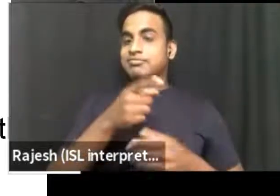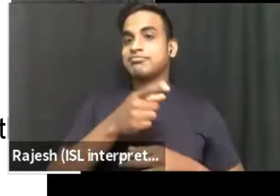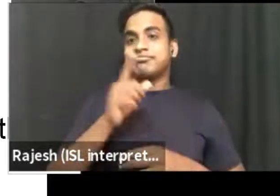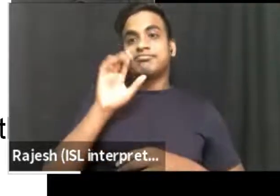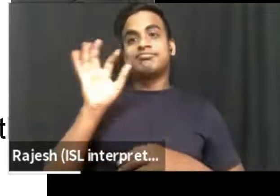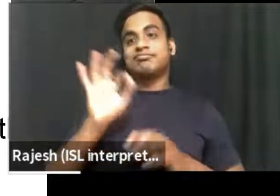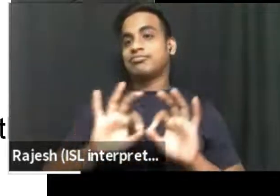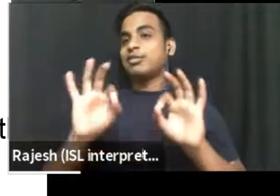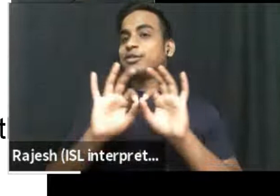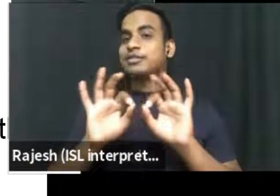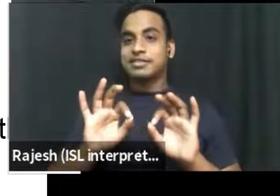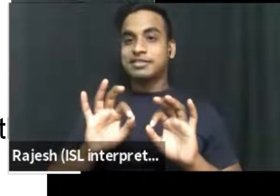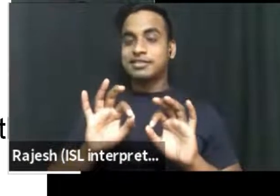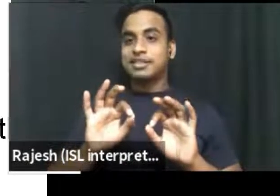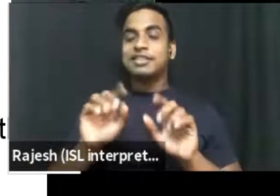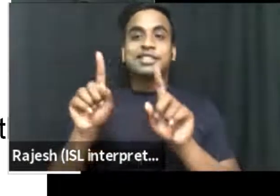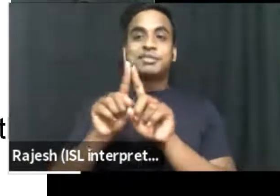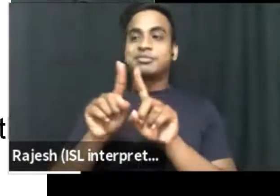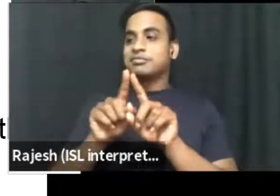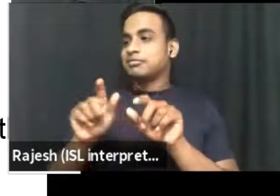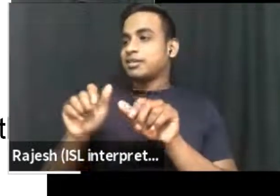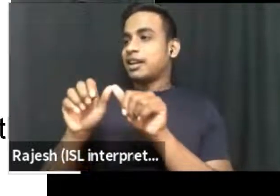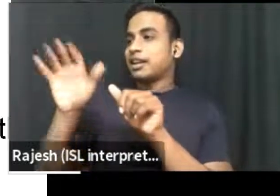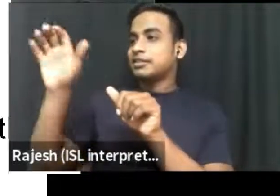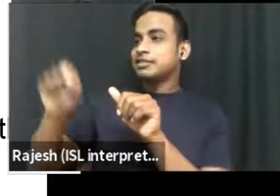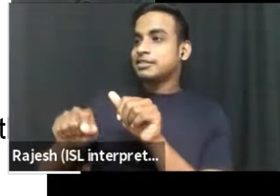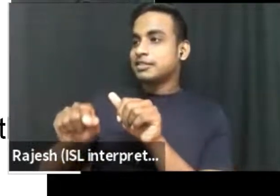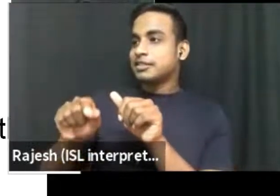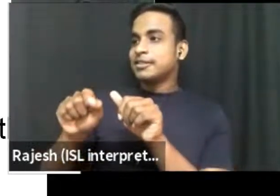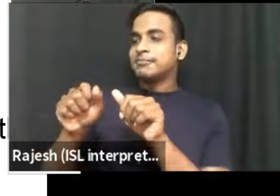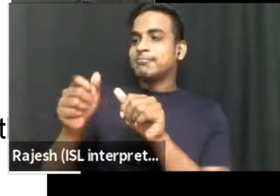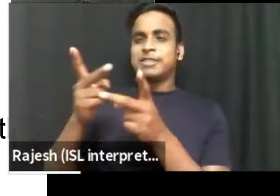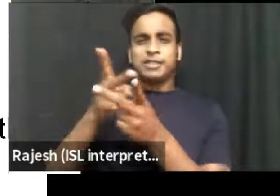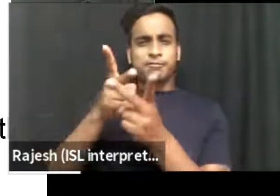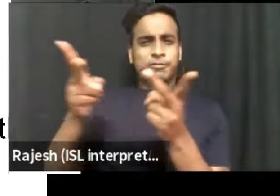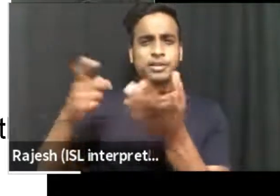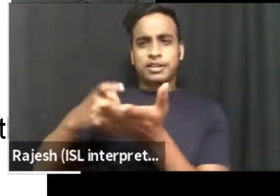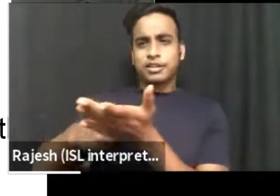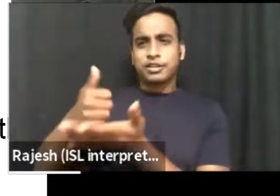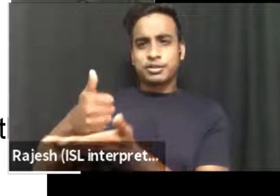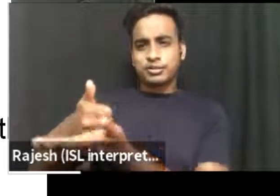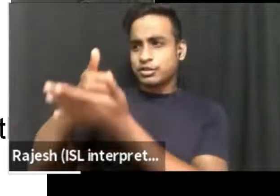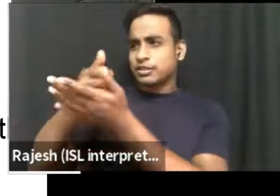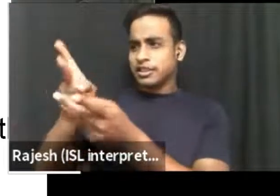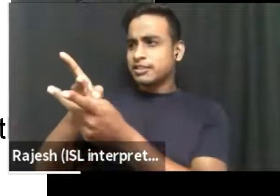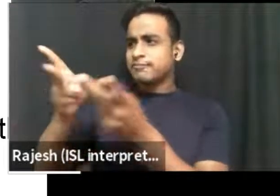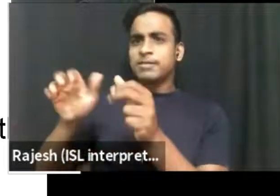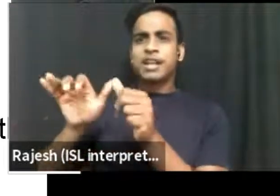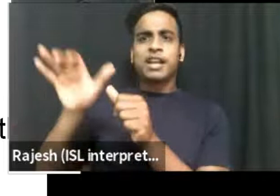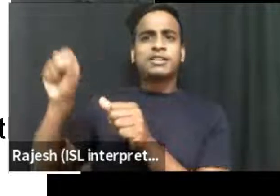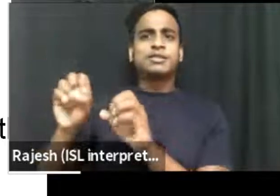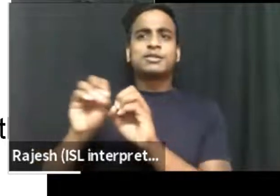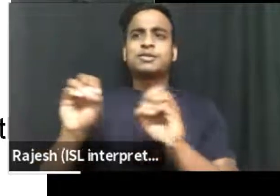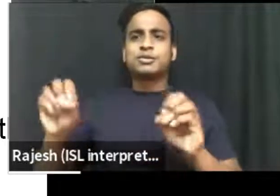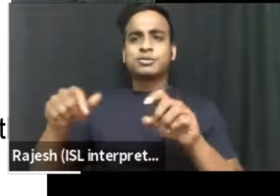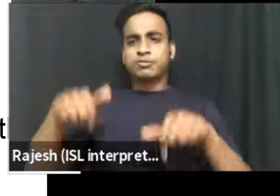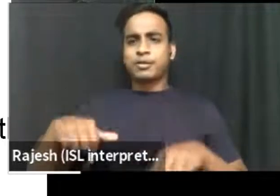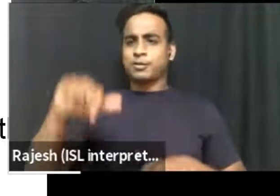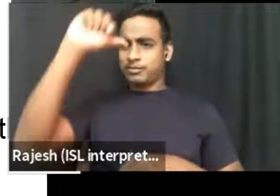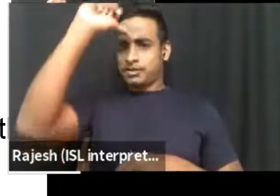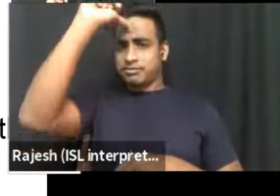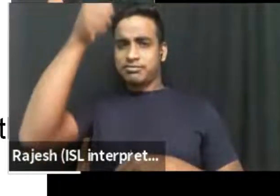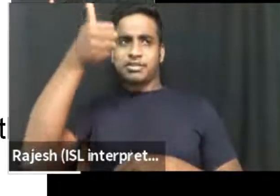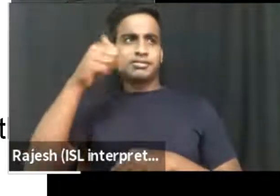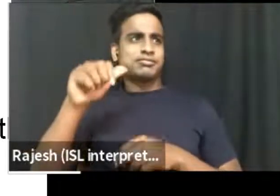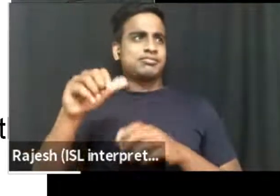significantly. So also lack of access to different forms of rehabilitation. We might see sitting in India, sitting in Bangalore, maybe